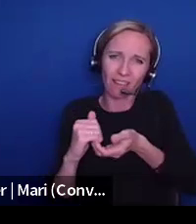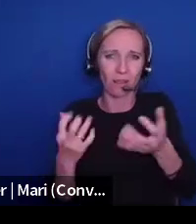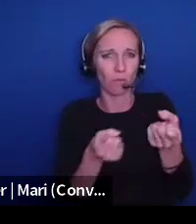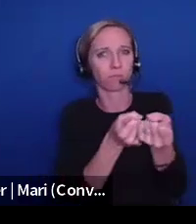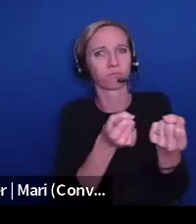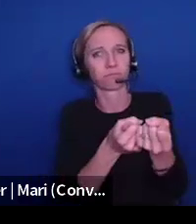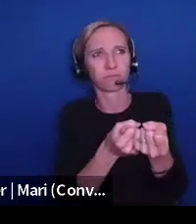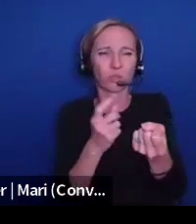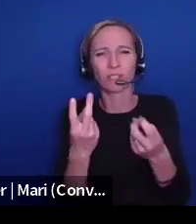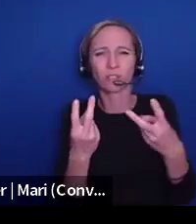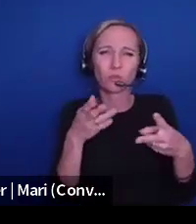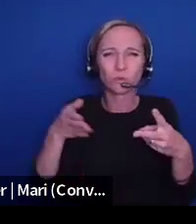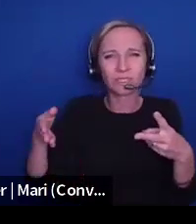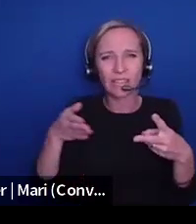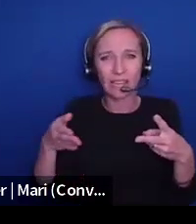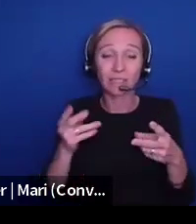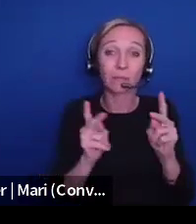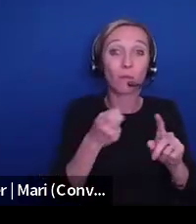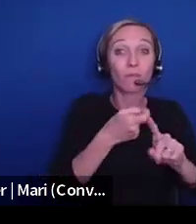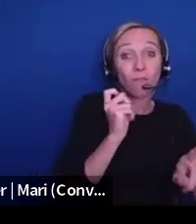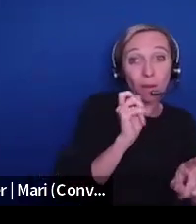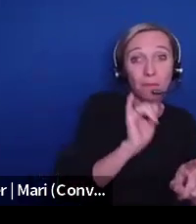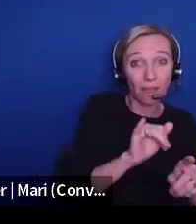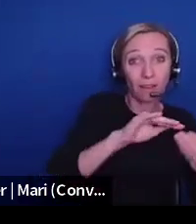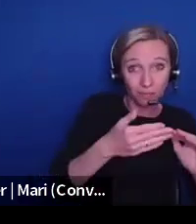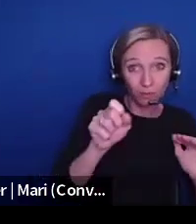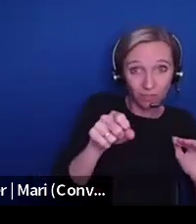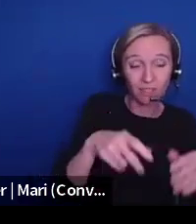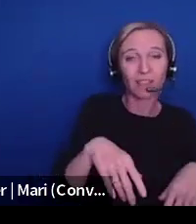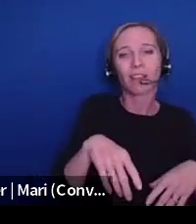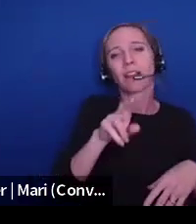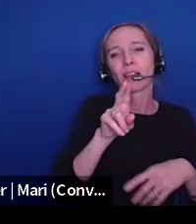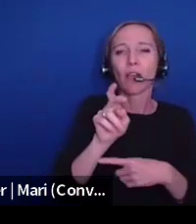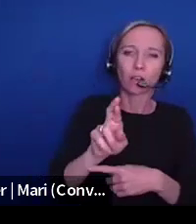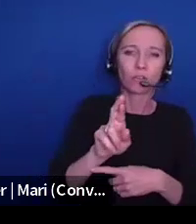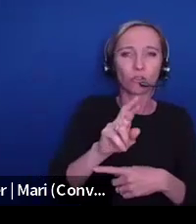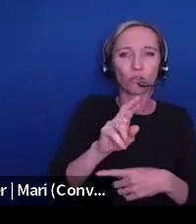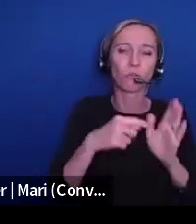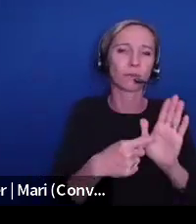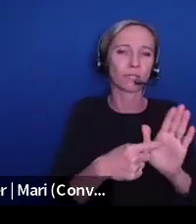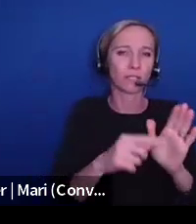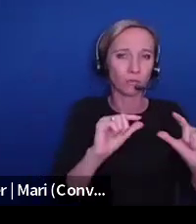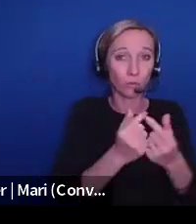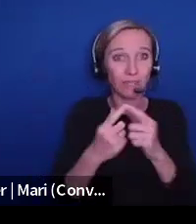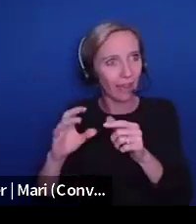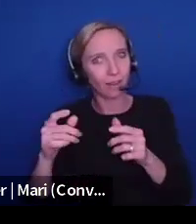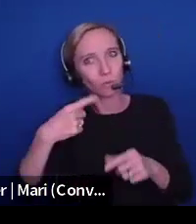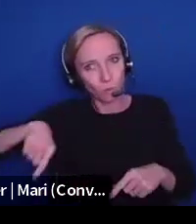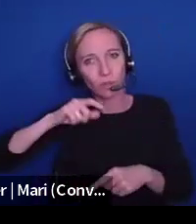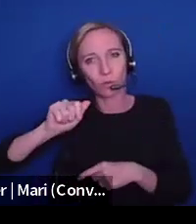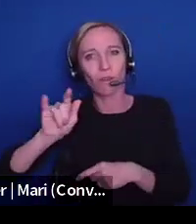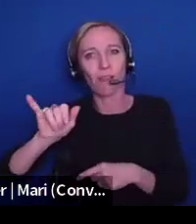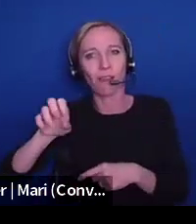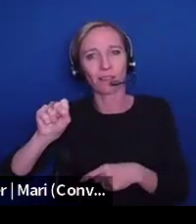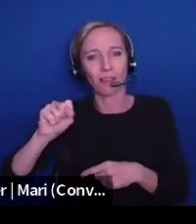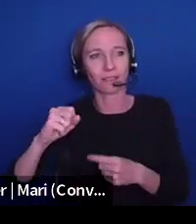like there are like two sides of it, right? Like people from the different communities, underrepresented groups, and then people who are the allies, and then empowering allies, and